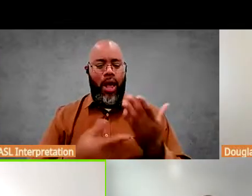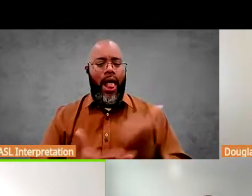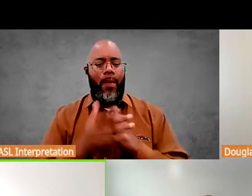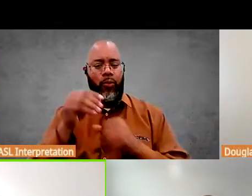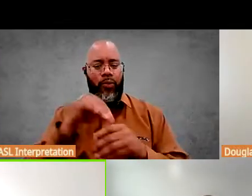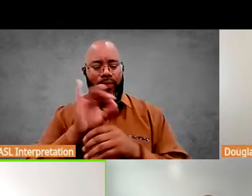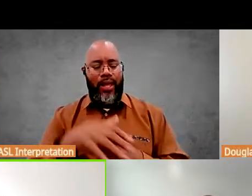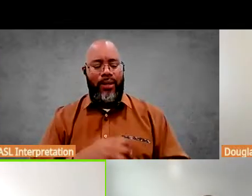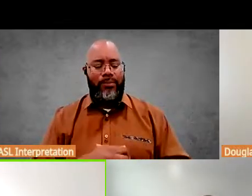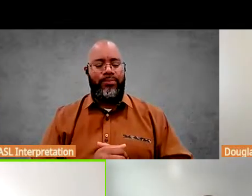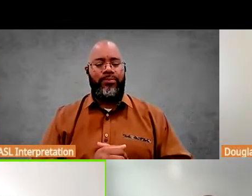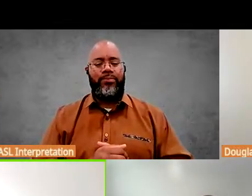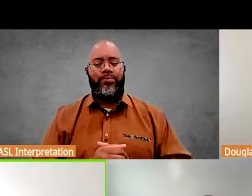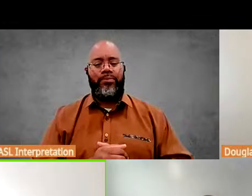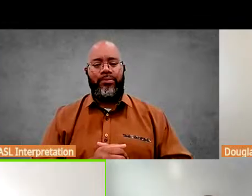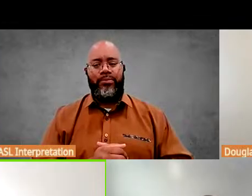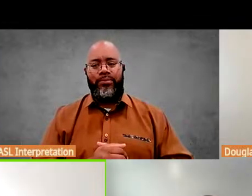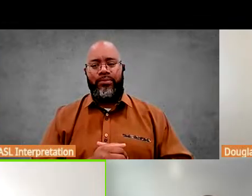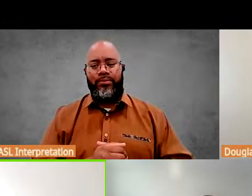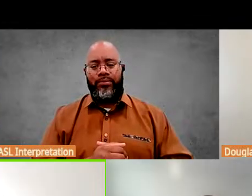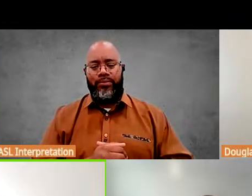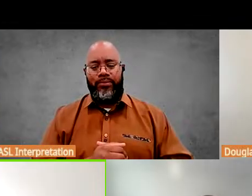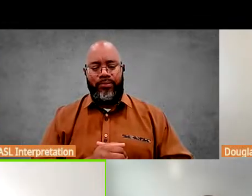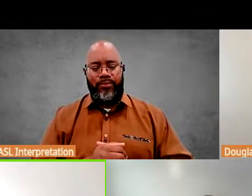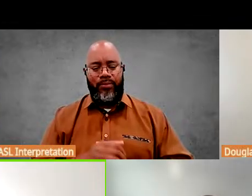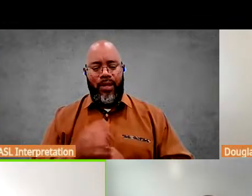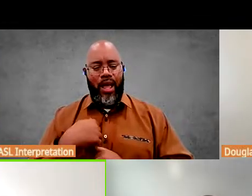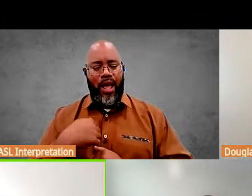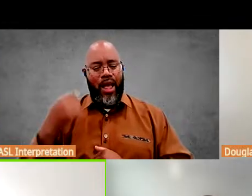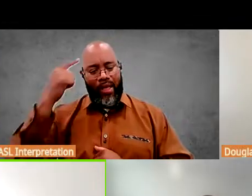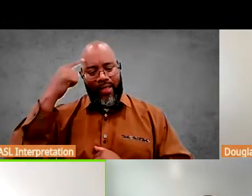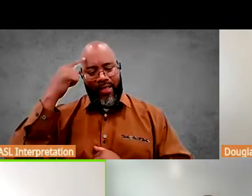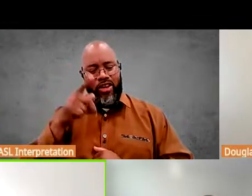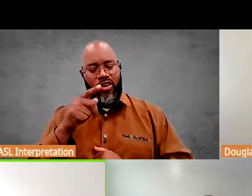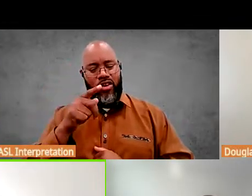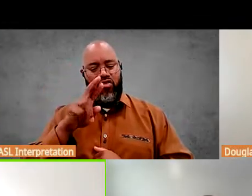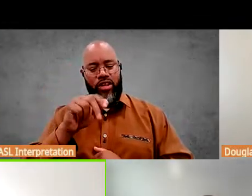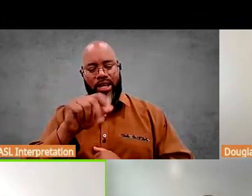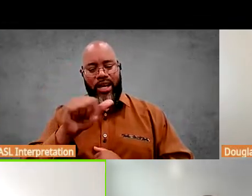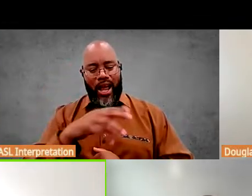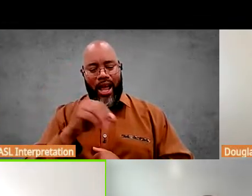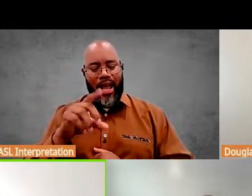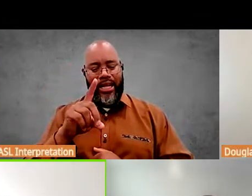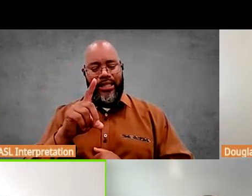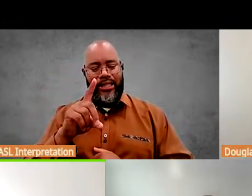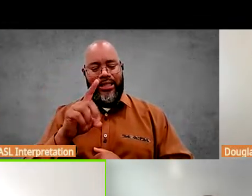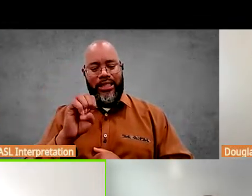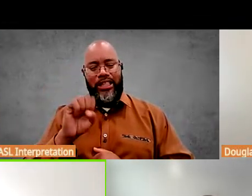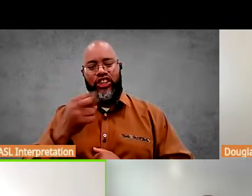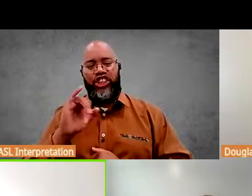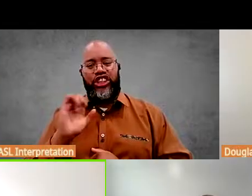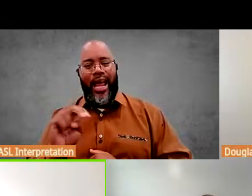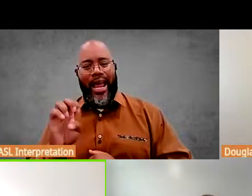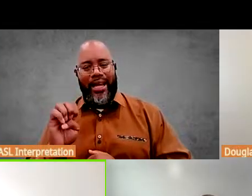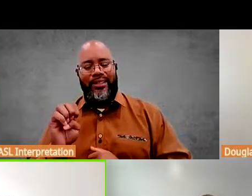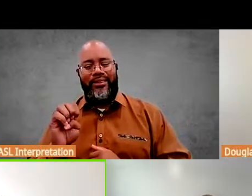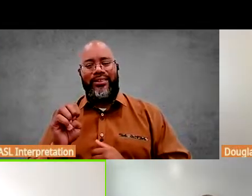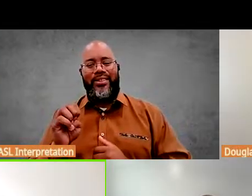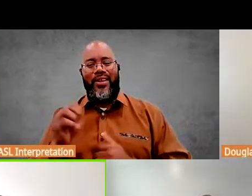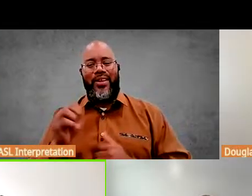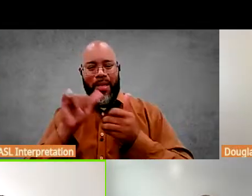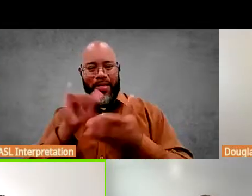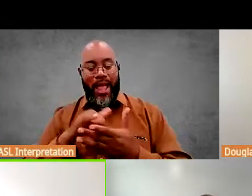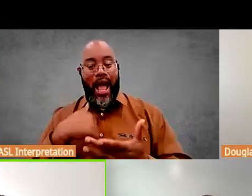think Cleona and Deshane will laugh at this. Like I'm a strong believer